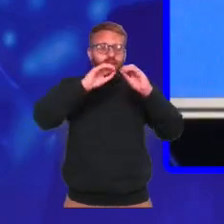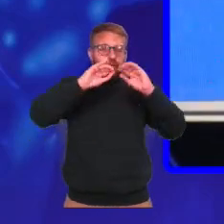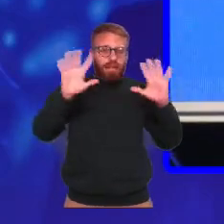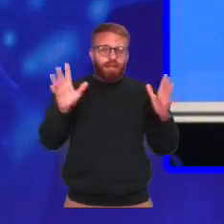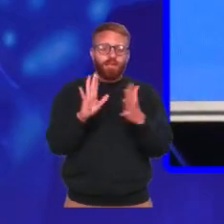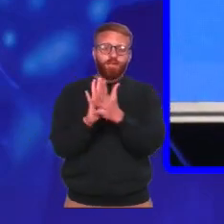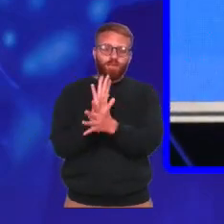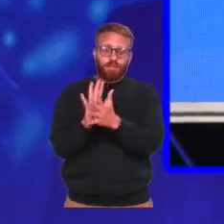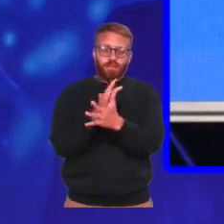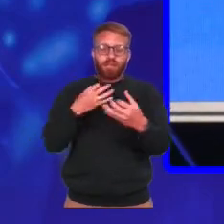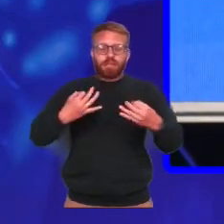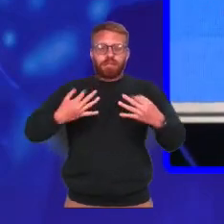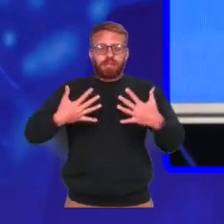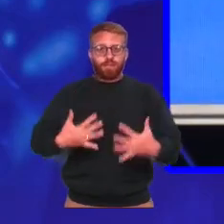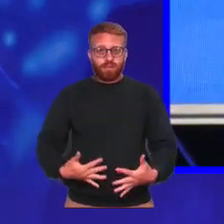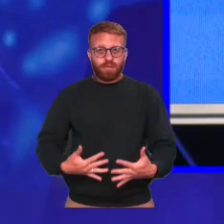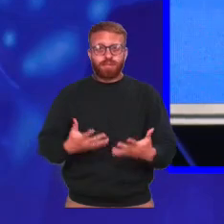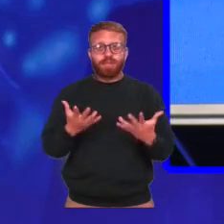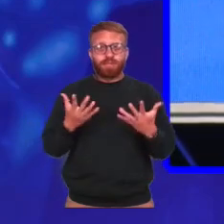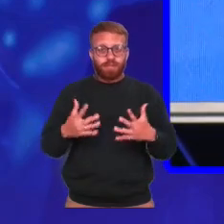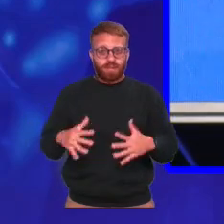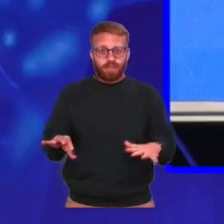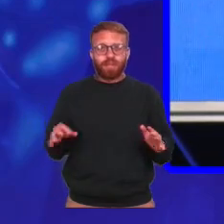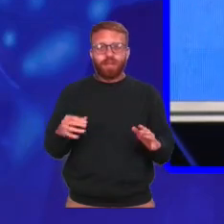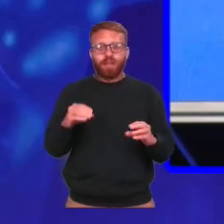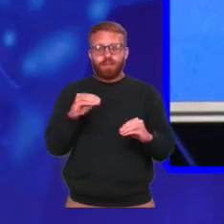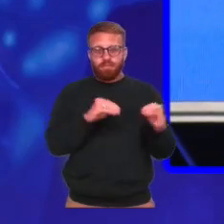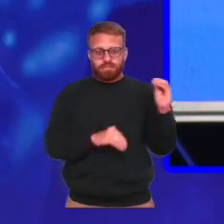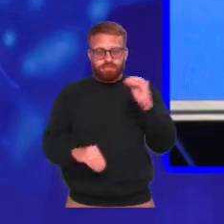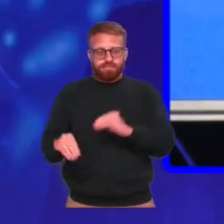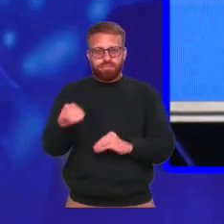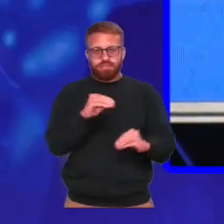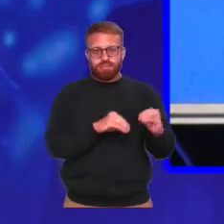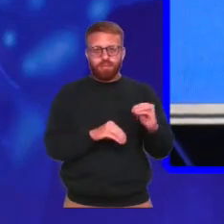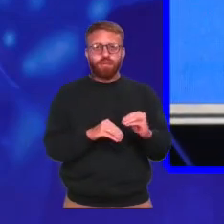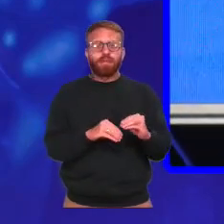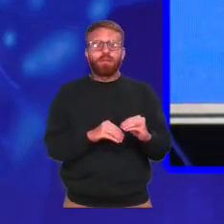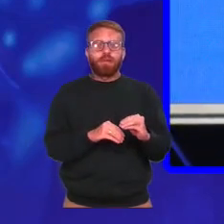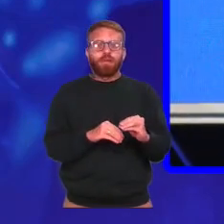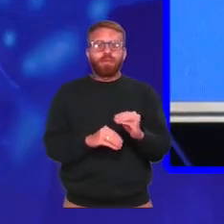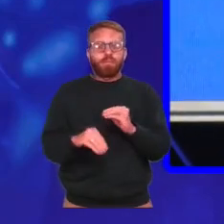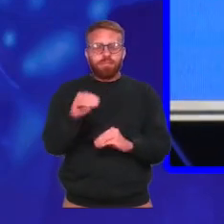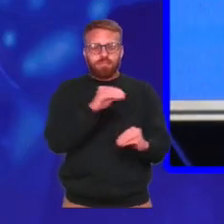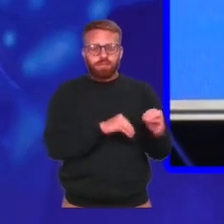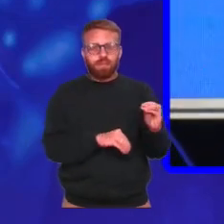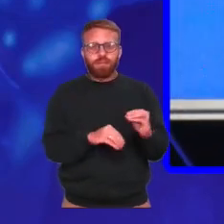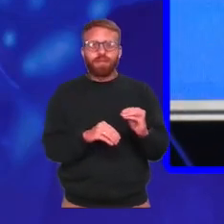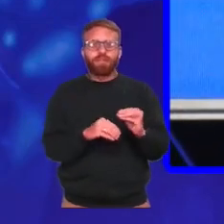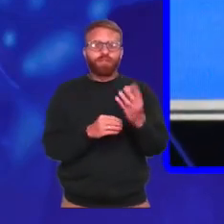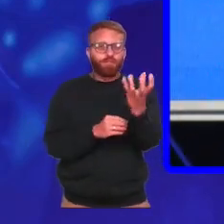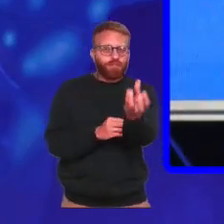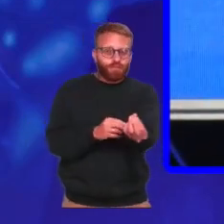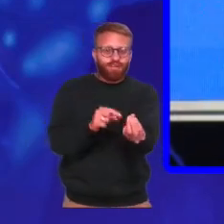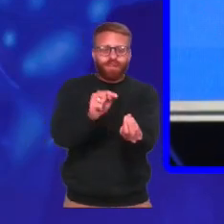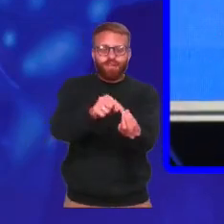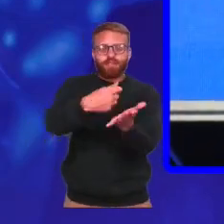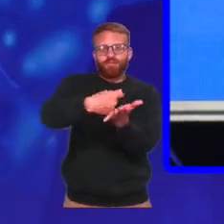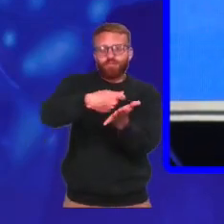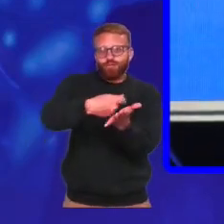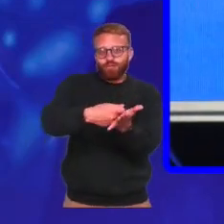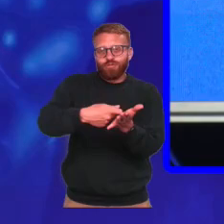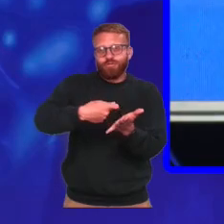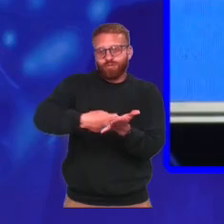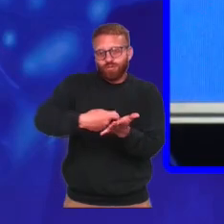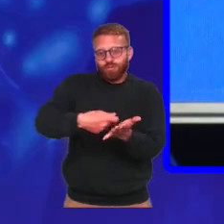through the diligence, then we put these vendors or these partners on as preferred partners, people that we can work with on a regular